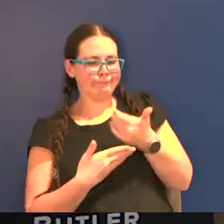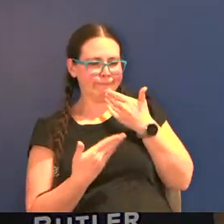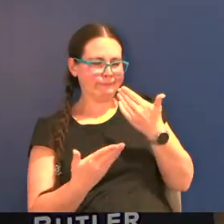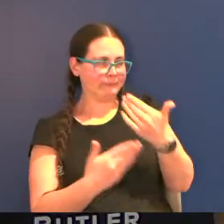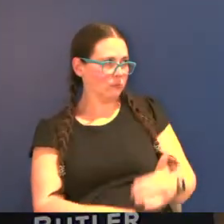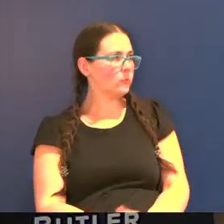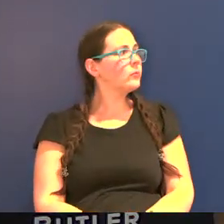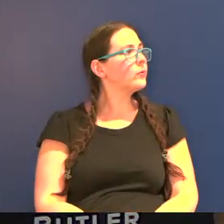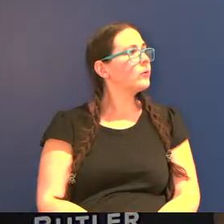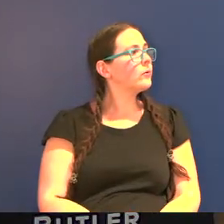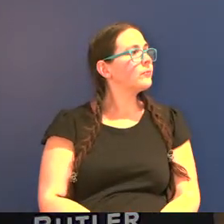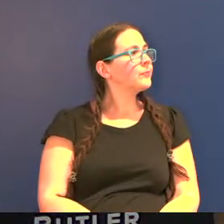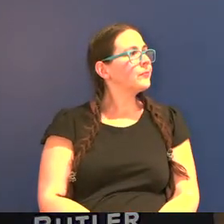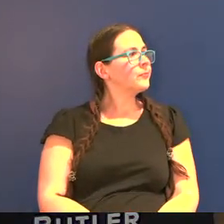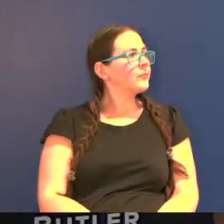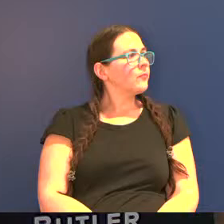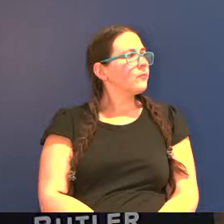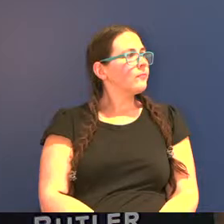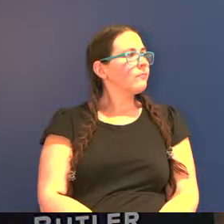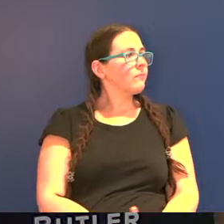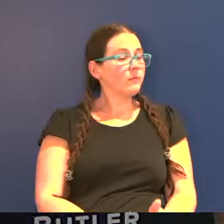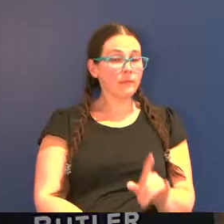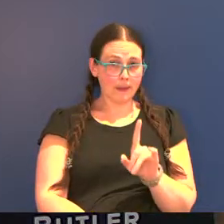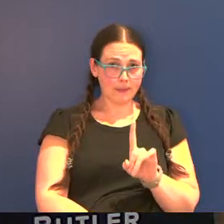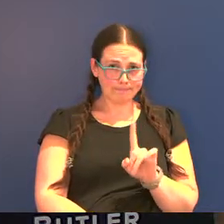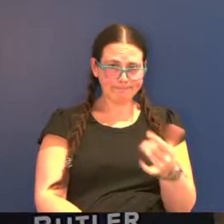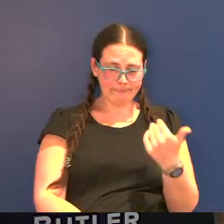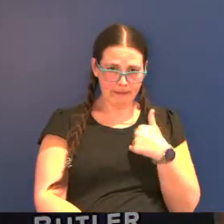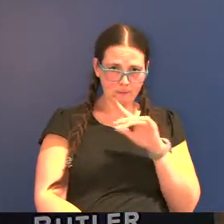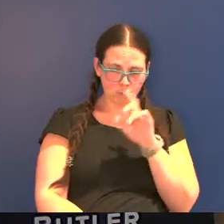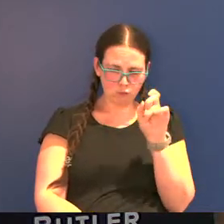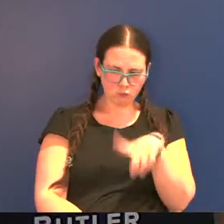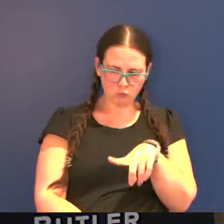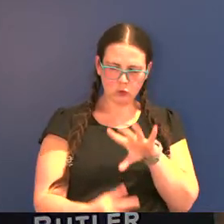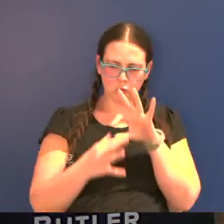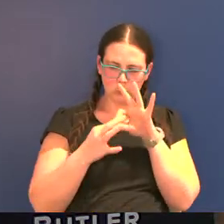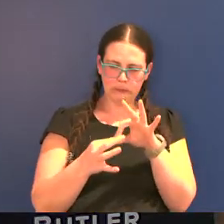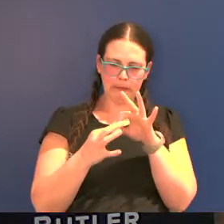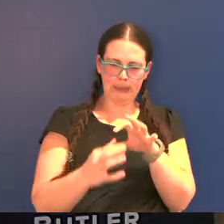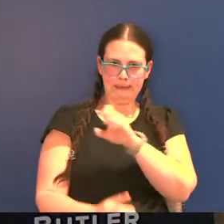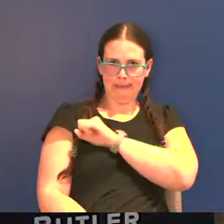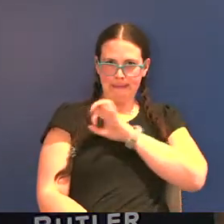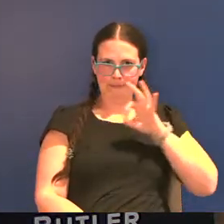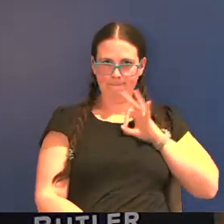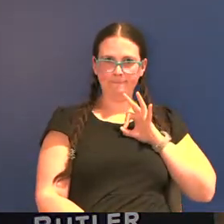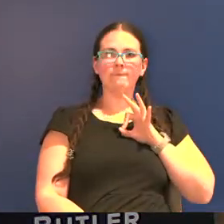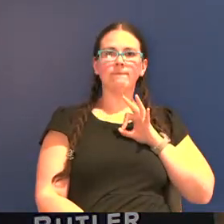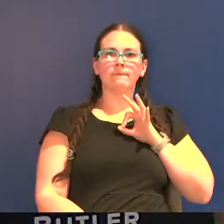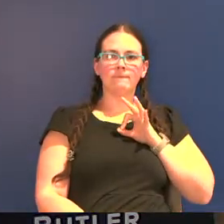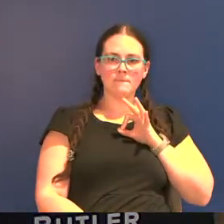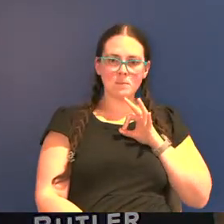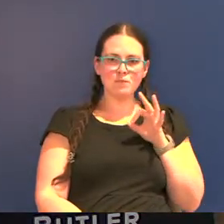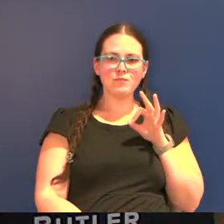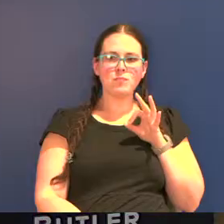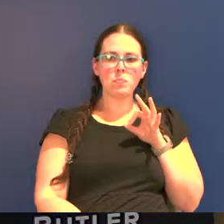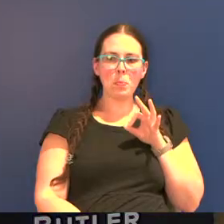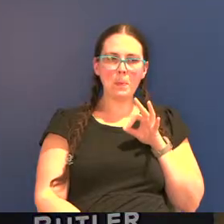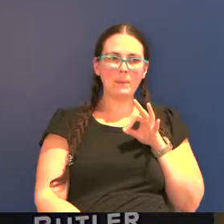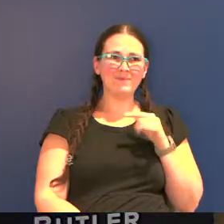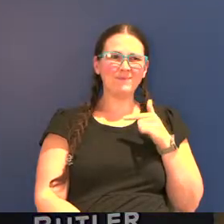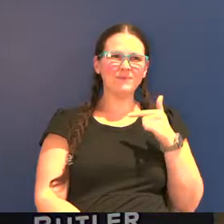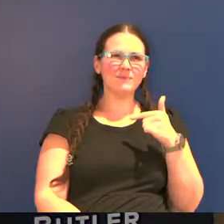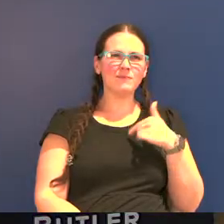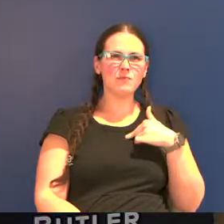I do have one question, however, in regard to staffing. And I was looking